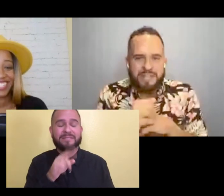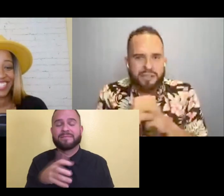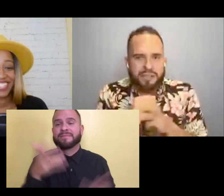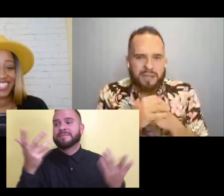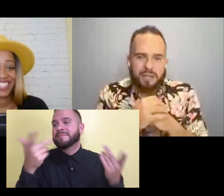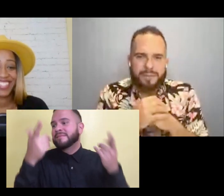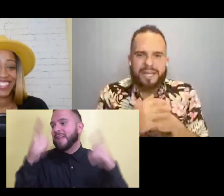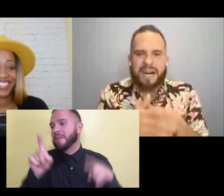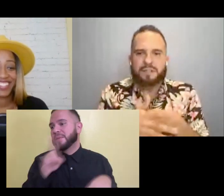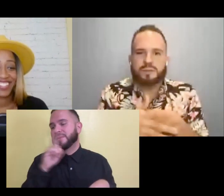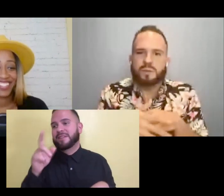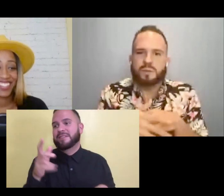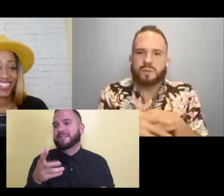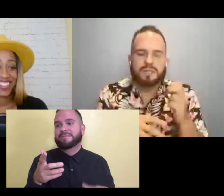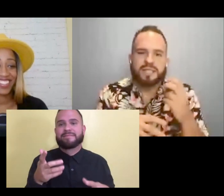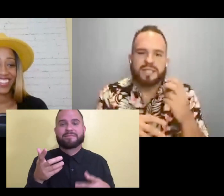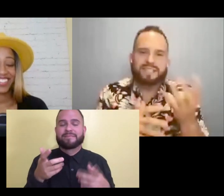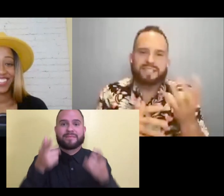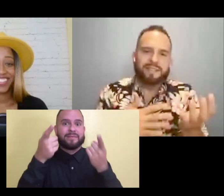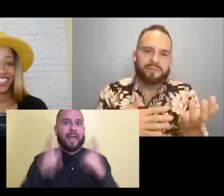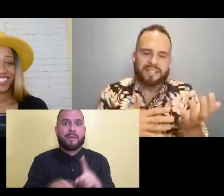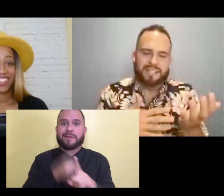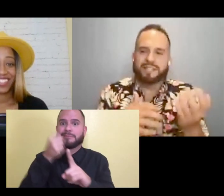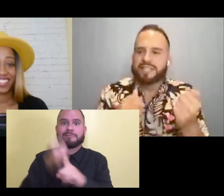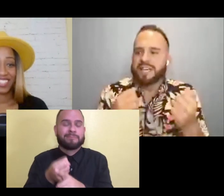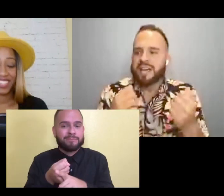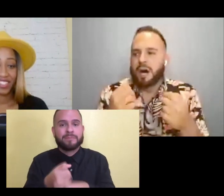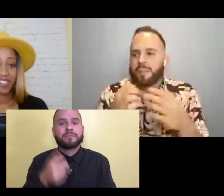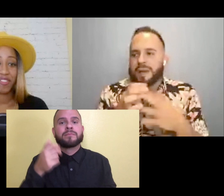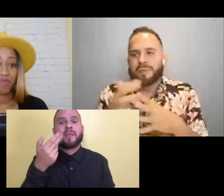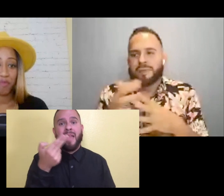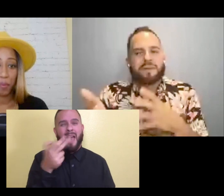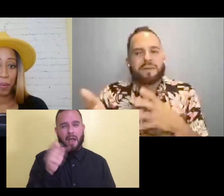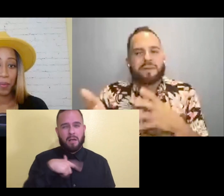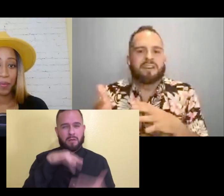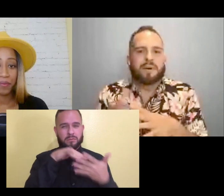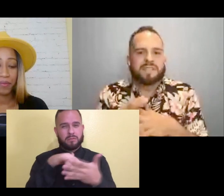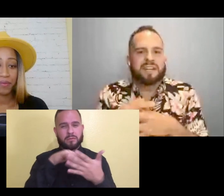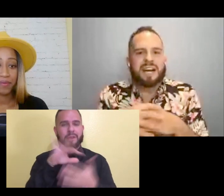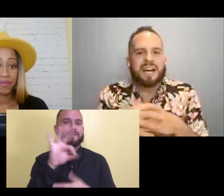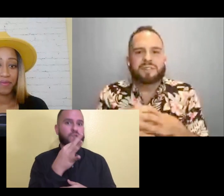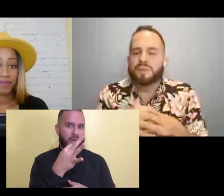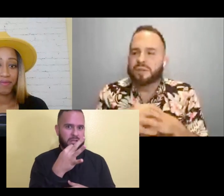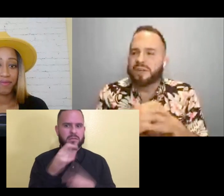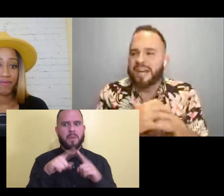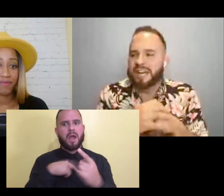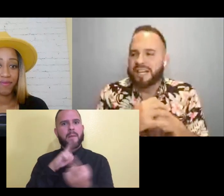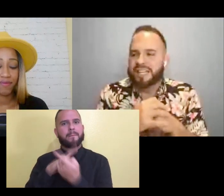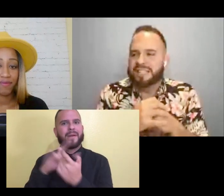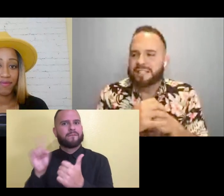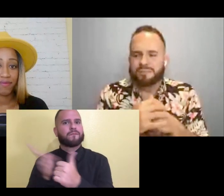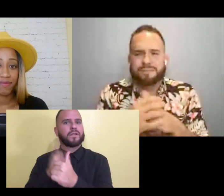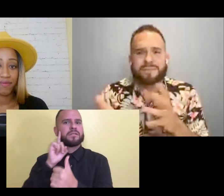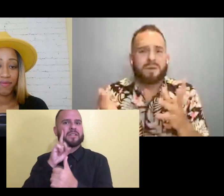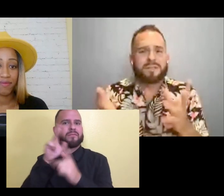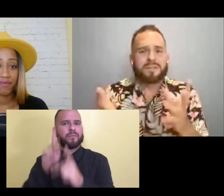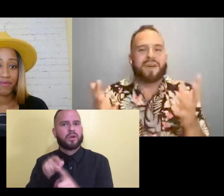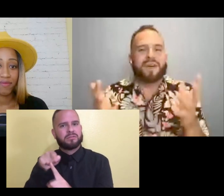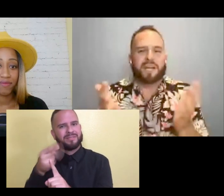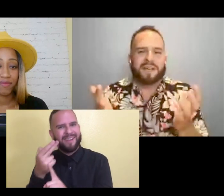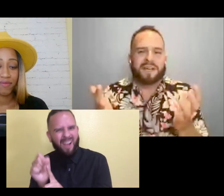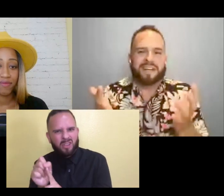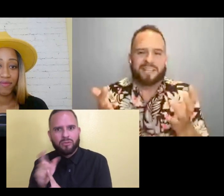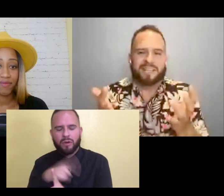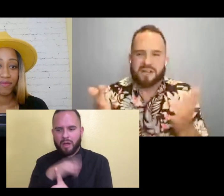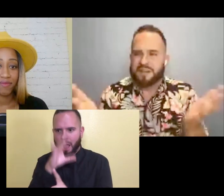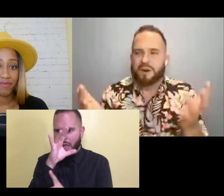that major in high school. I was studying French, and I met my first deaf person in high school, and I was so